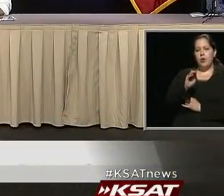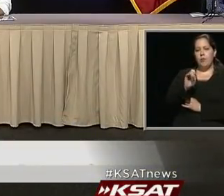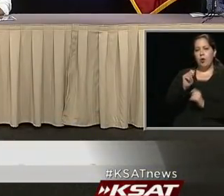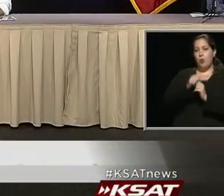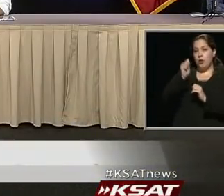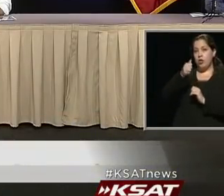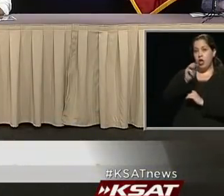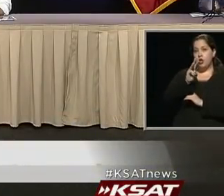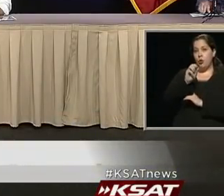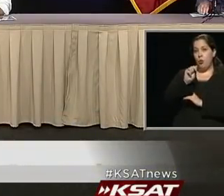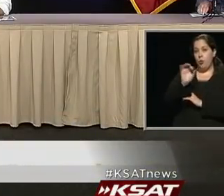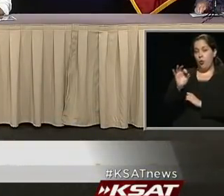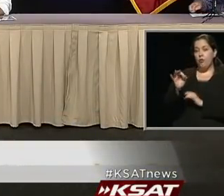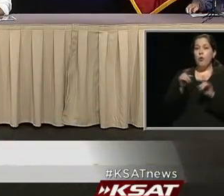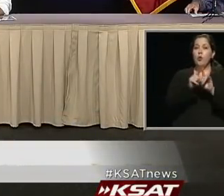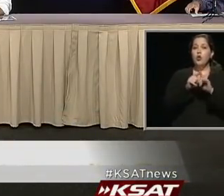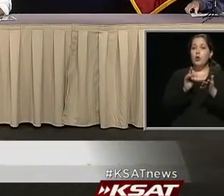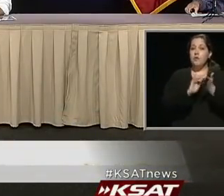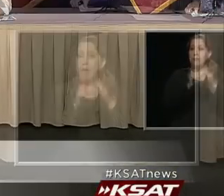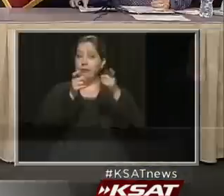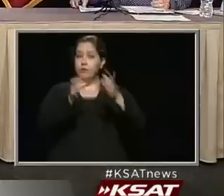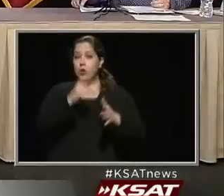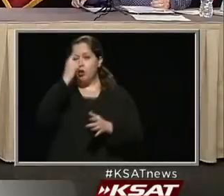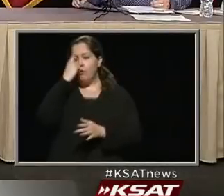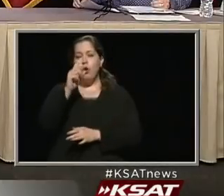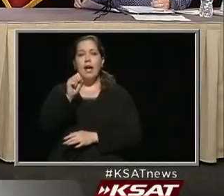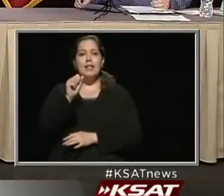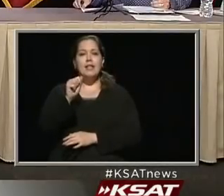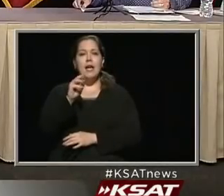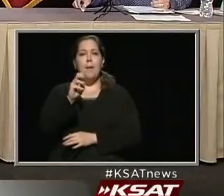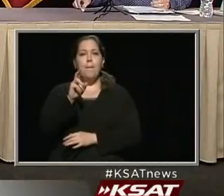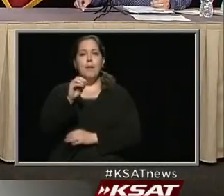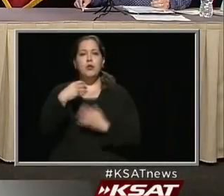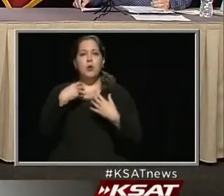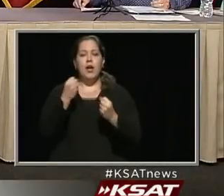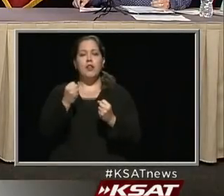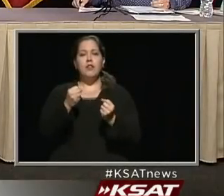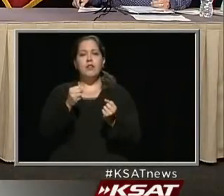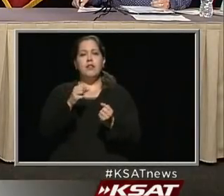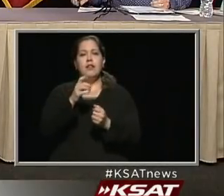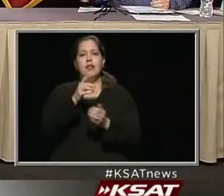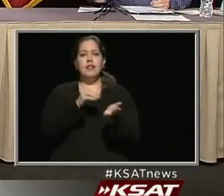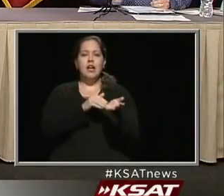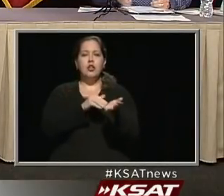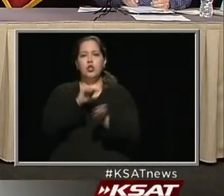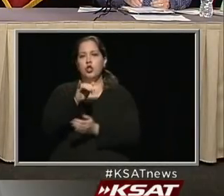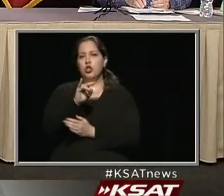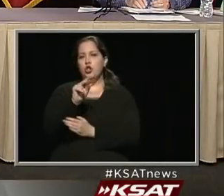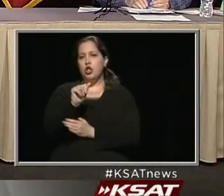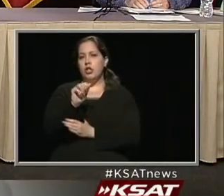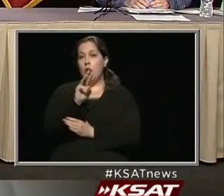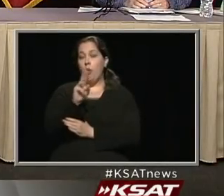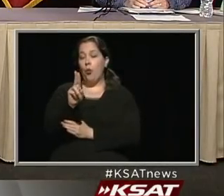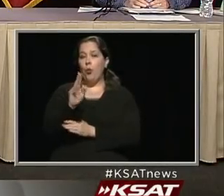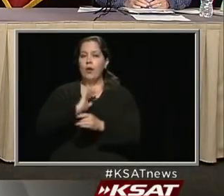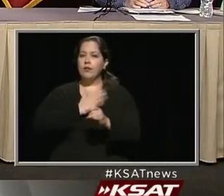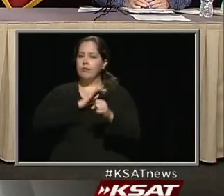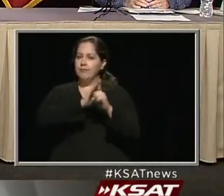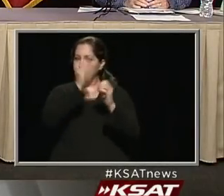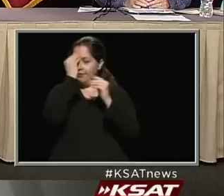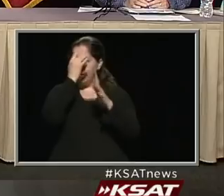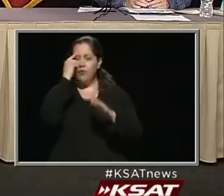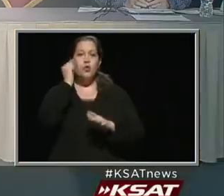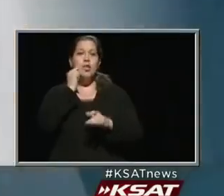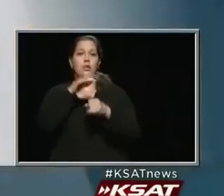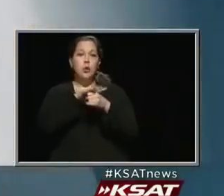hospital system is stressed. Let's listen in. SA Metro Health, Dr. Junda Wu. This is our COVID-19 update for the San Antonio